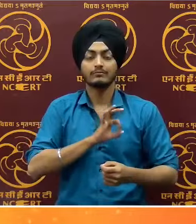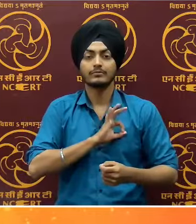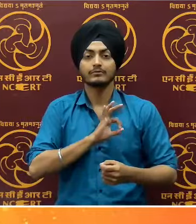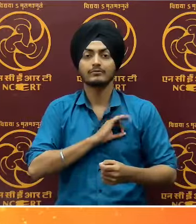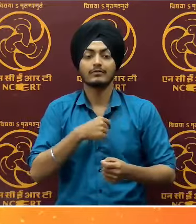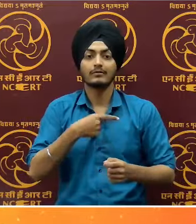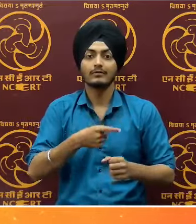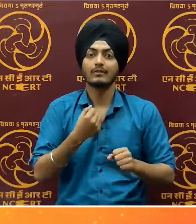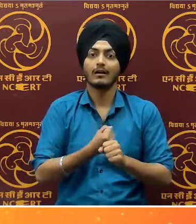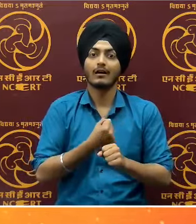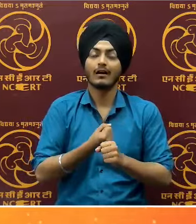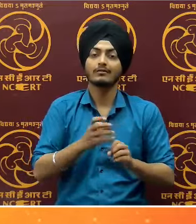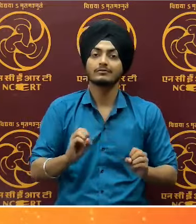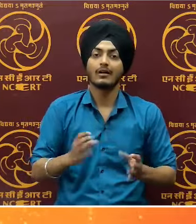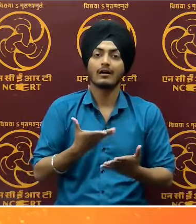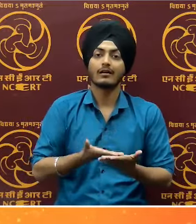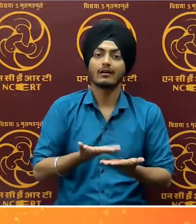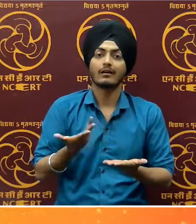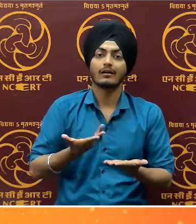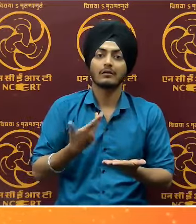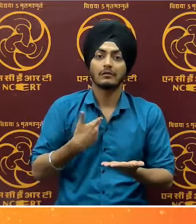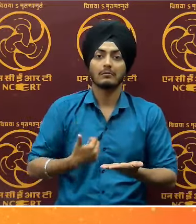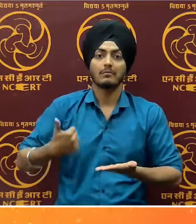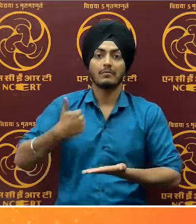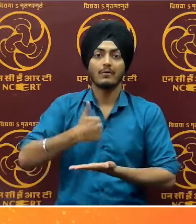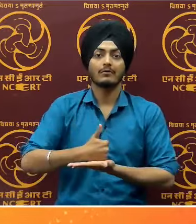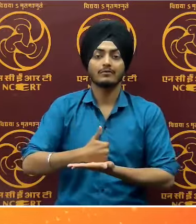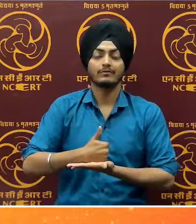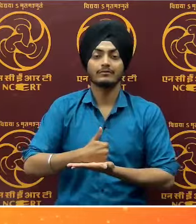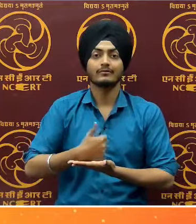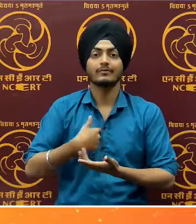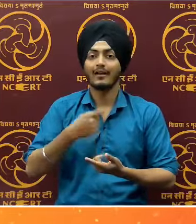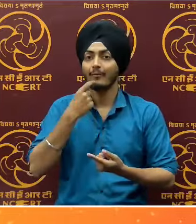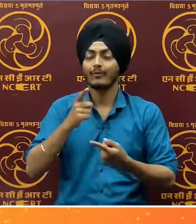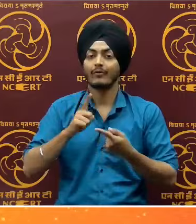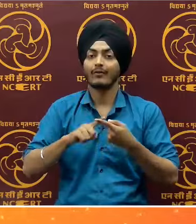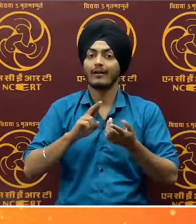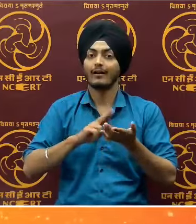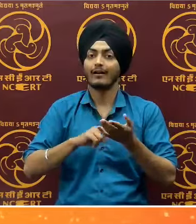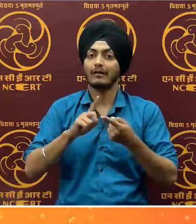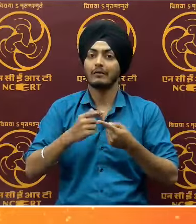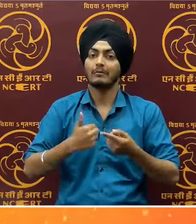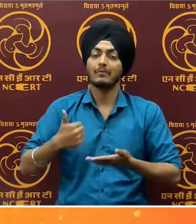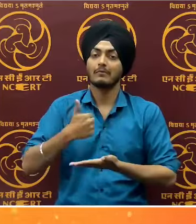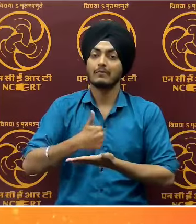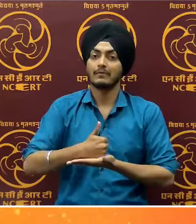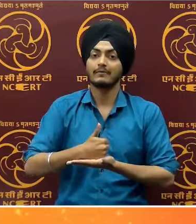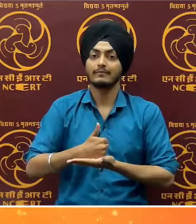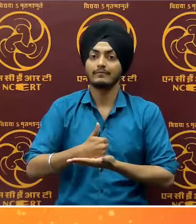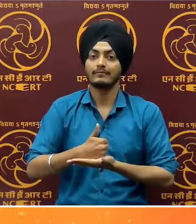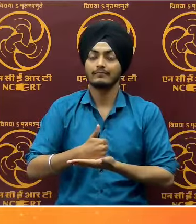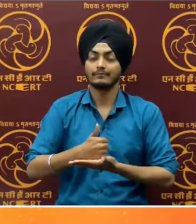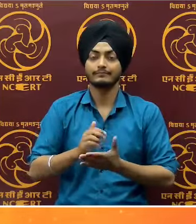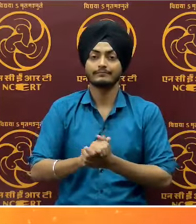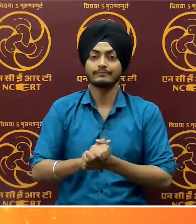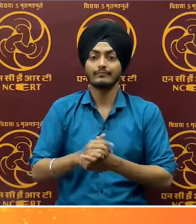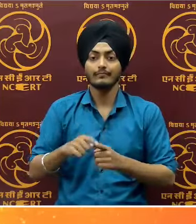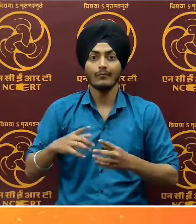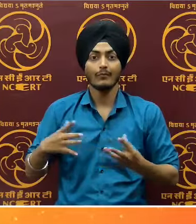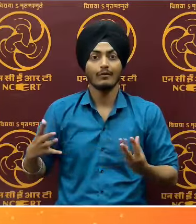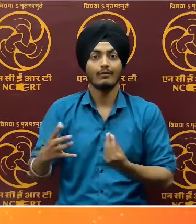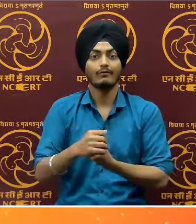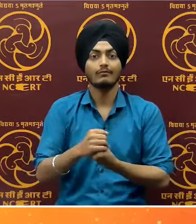how much to produce. So, entrepreneurship, which we also can call it human capital. So, altogether these